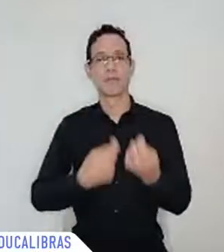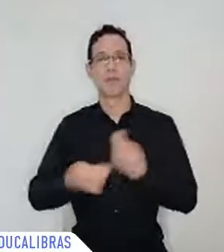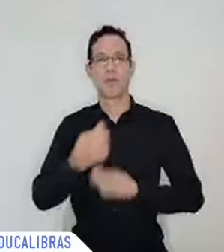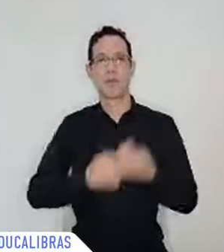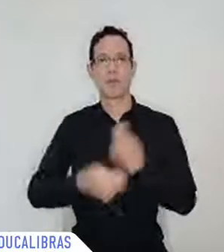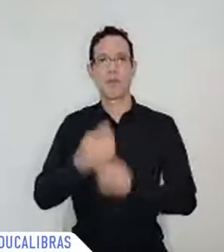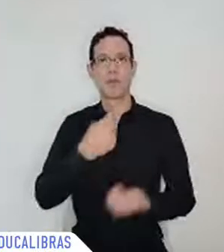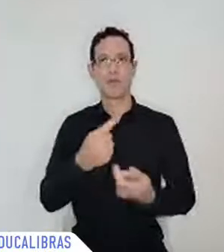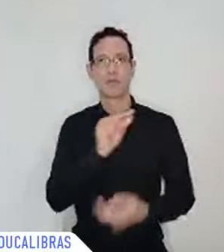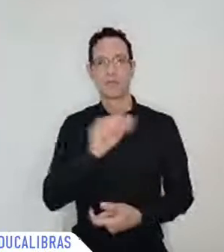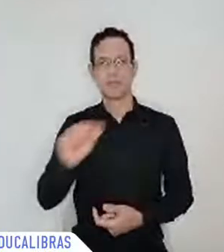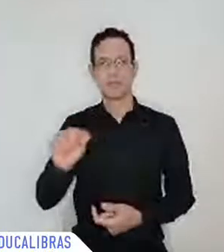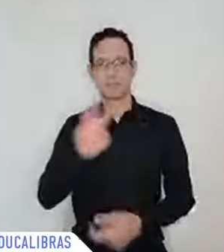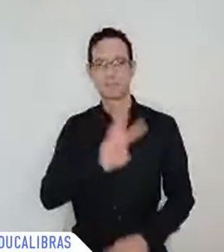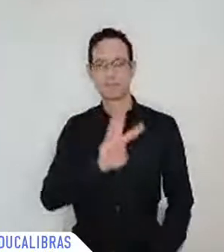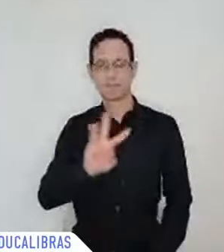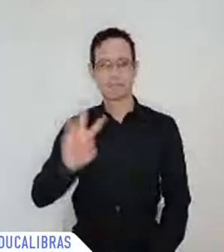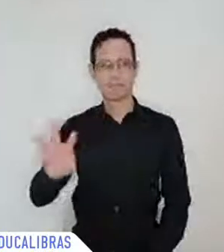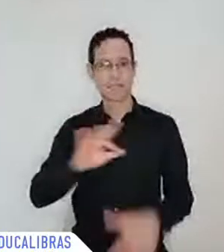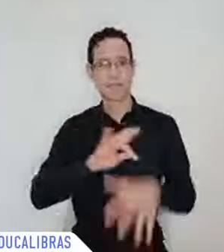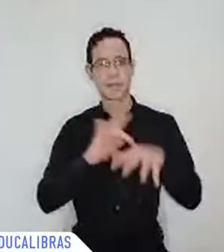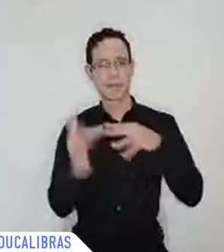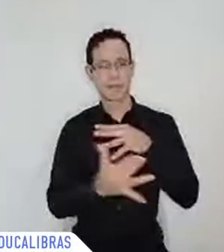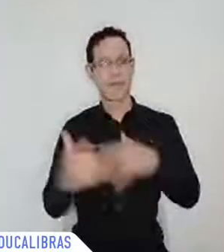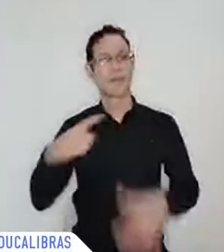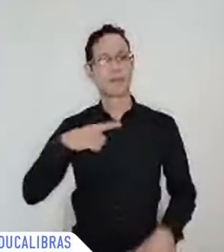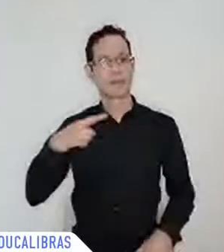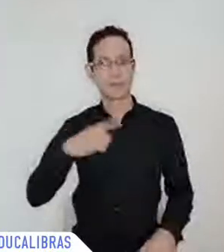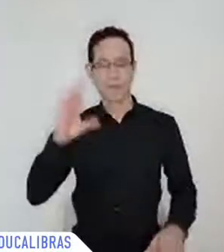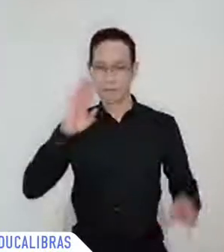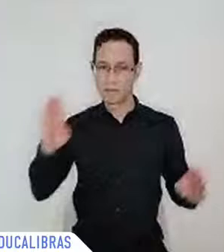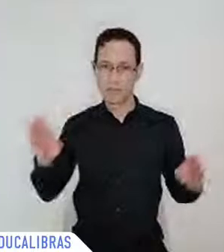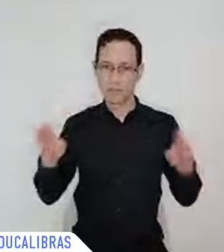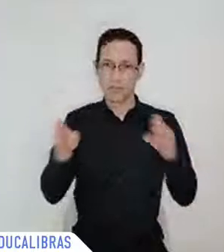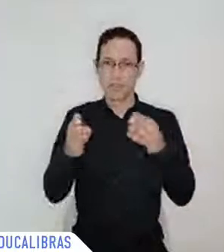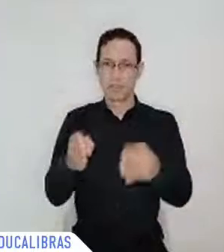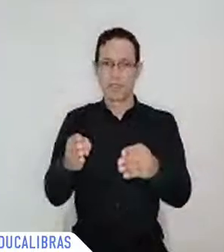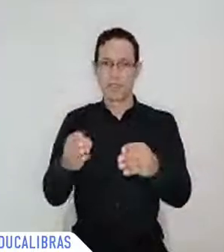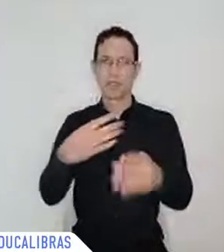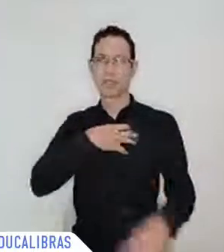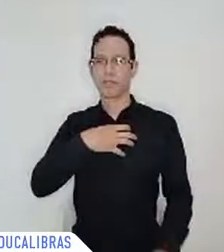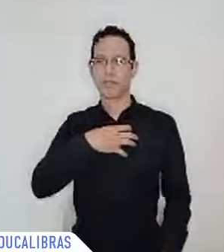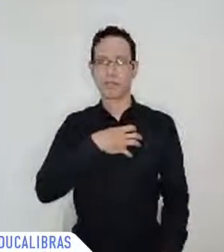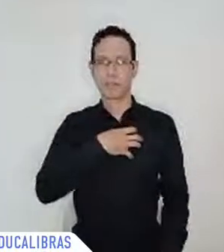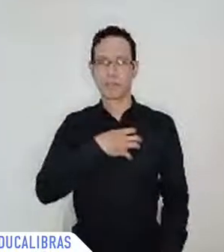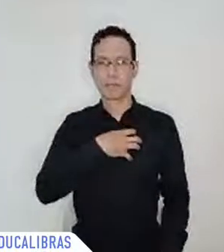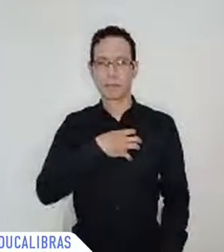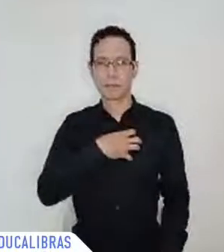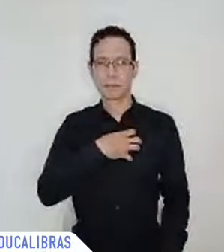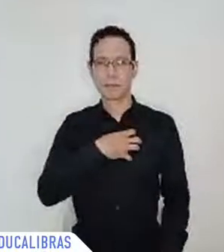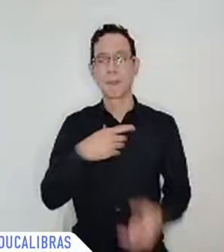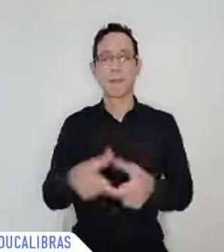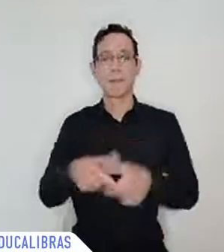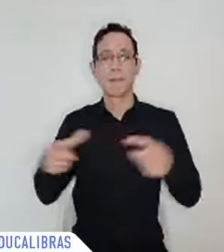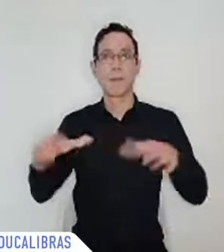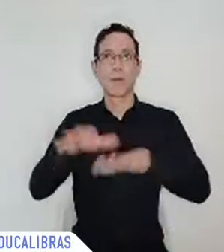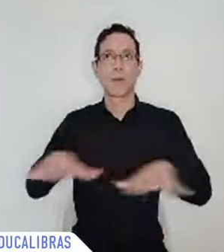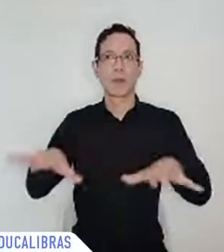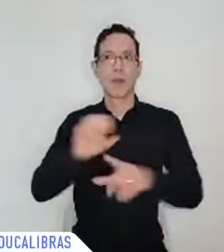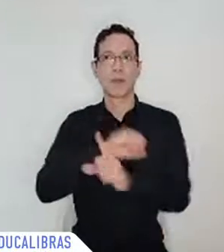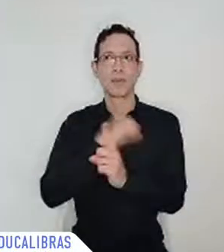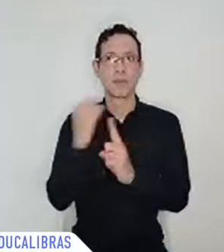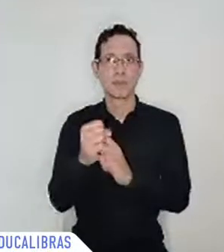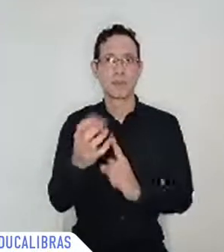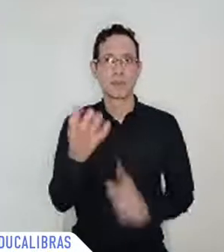hate attacks are linked and are influenced by many